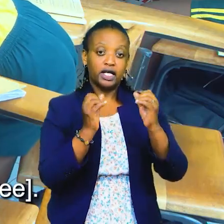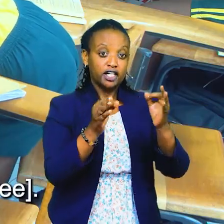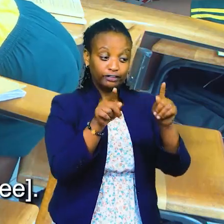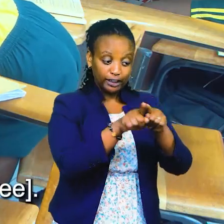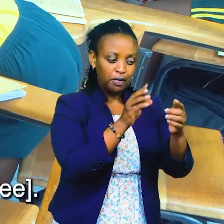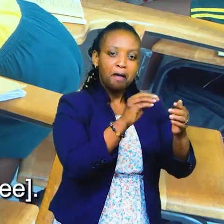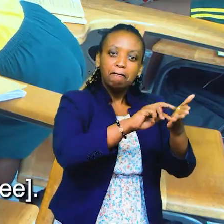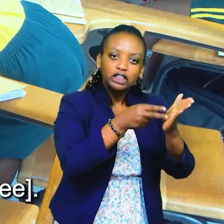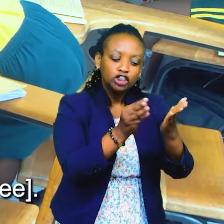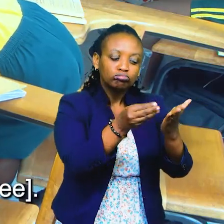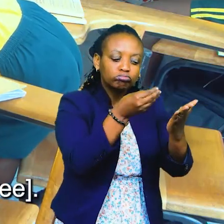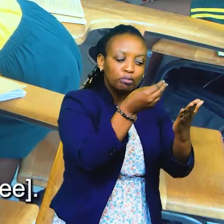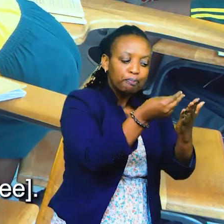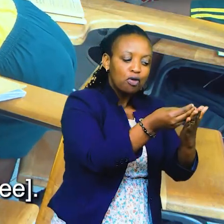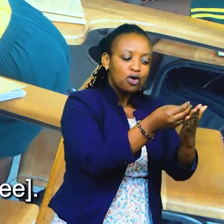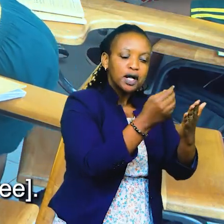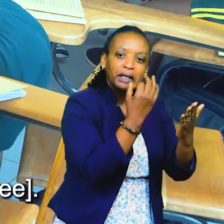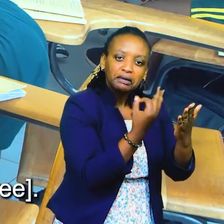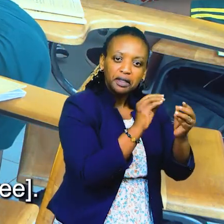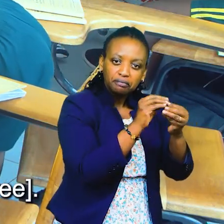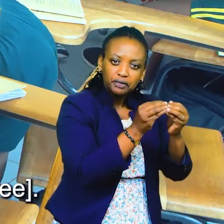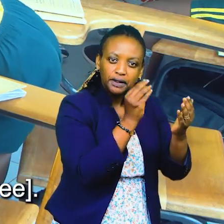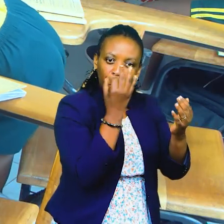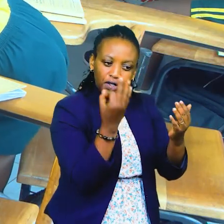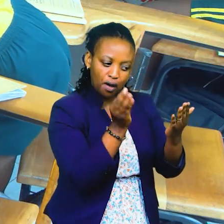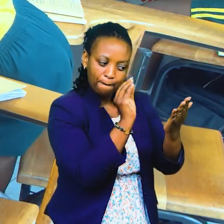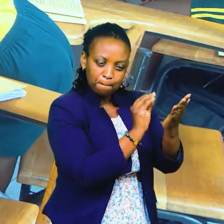Aha. So if it is like that, it means the flower. This is number 3.